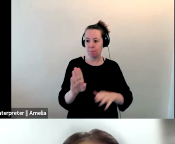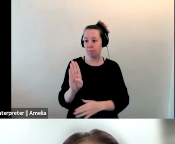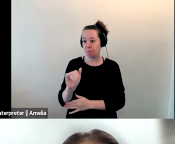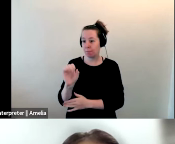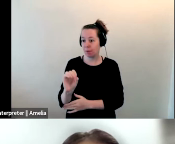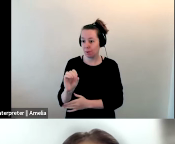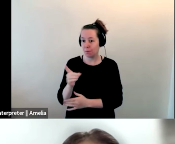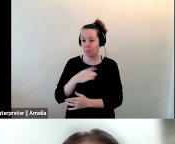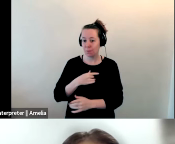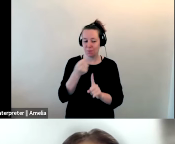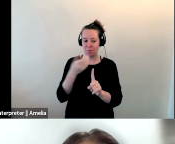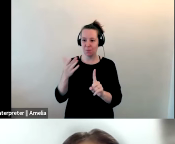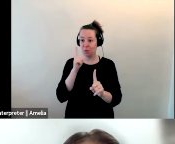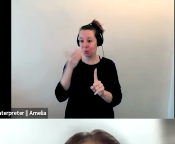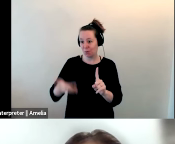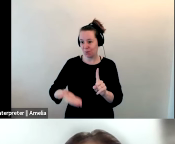correct bio.